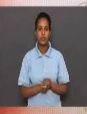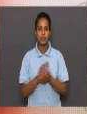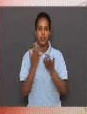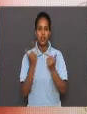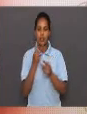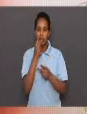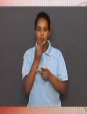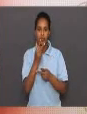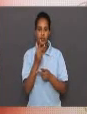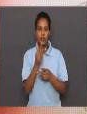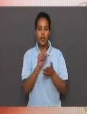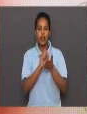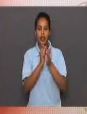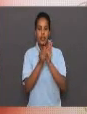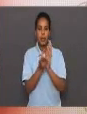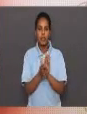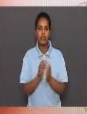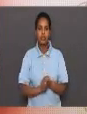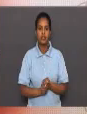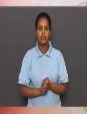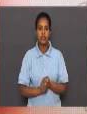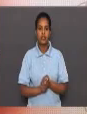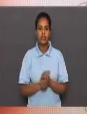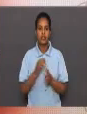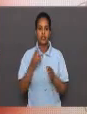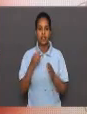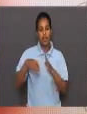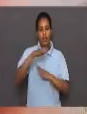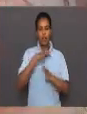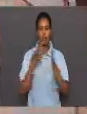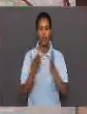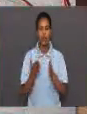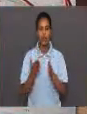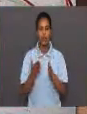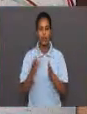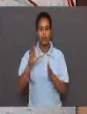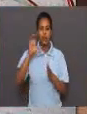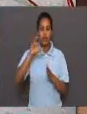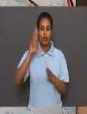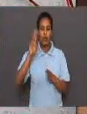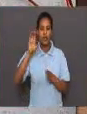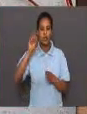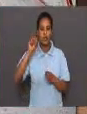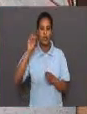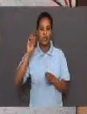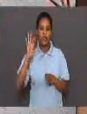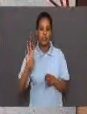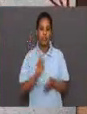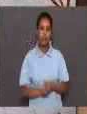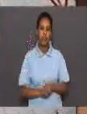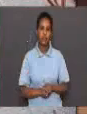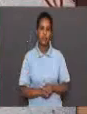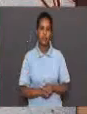Let us look at an example of the electrolysis of copper sulfate.